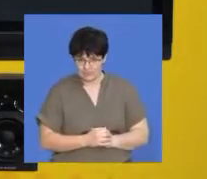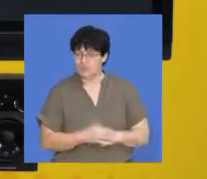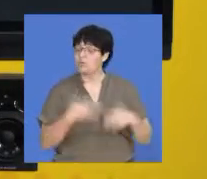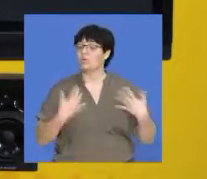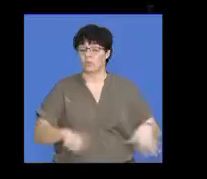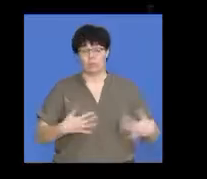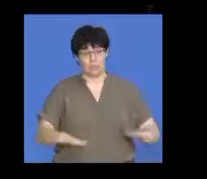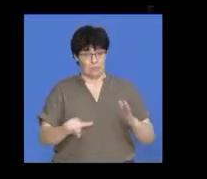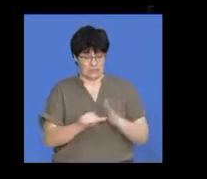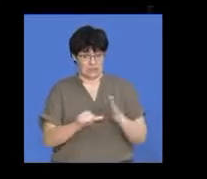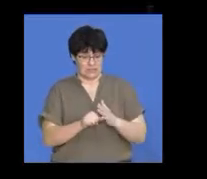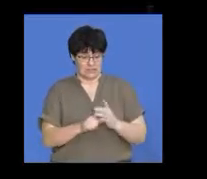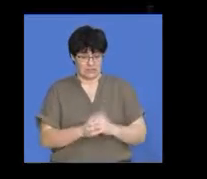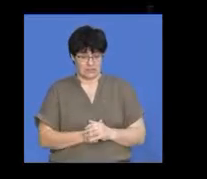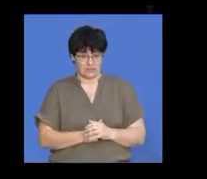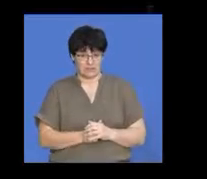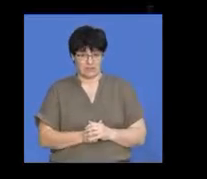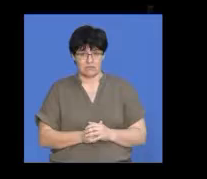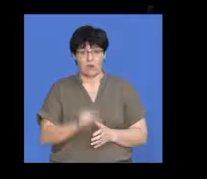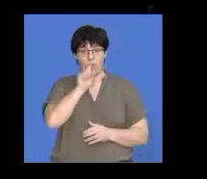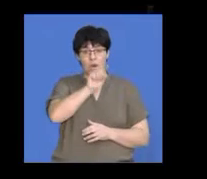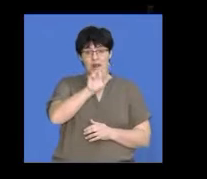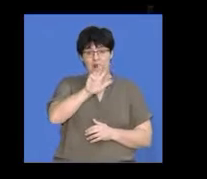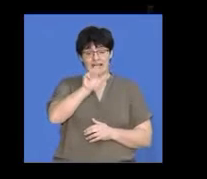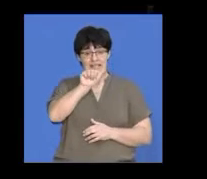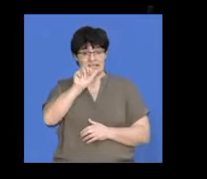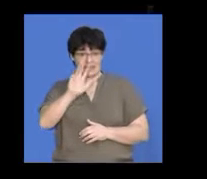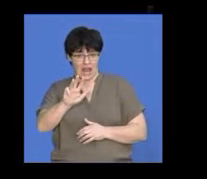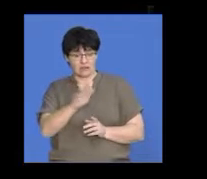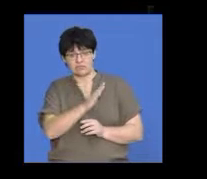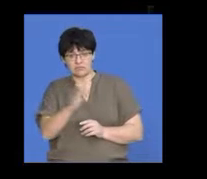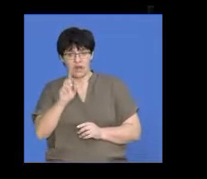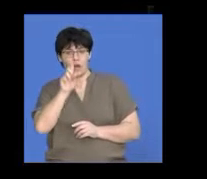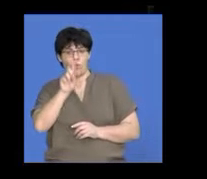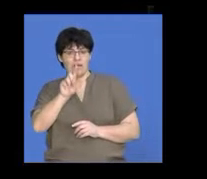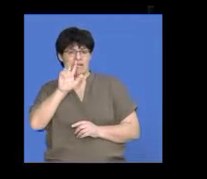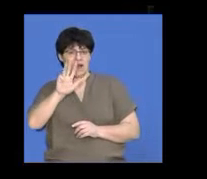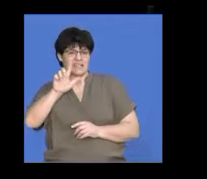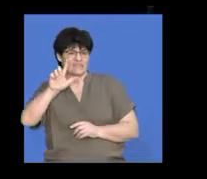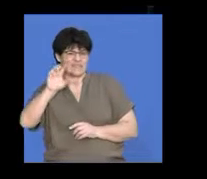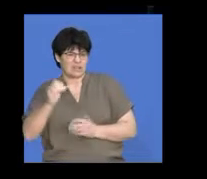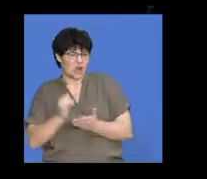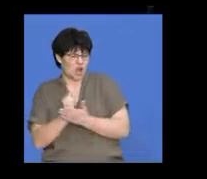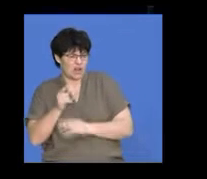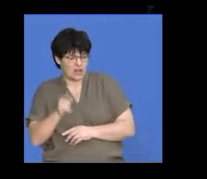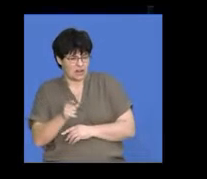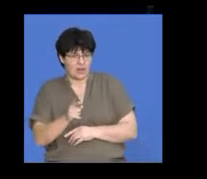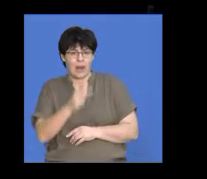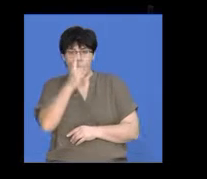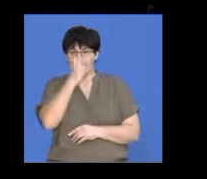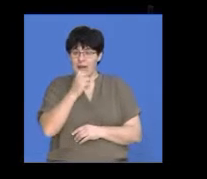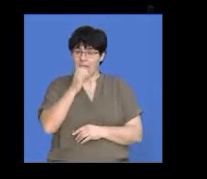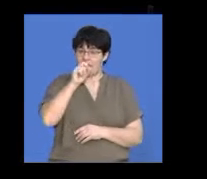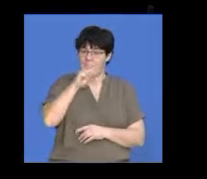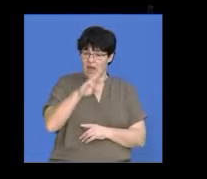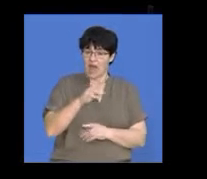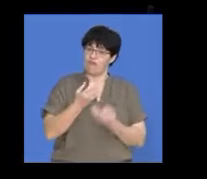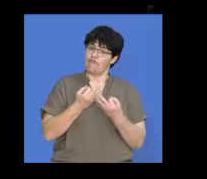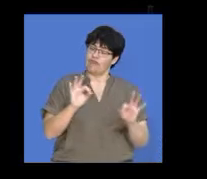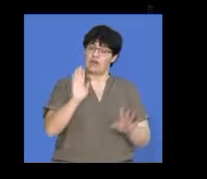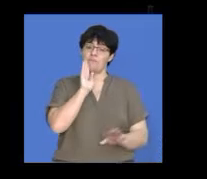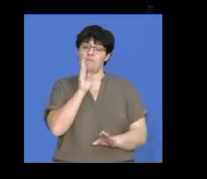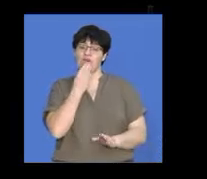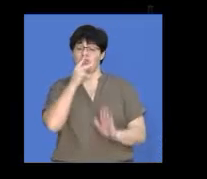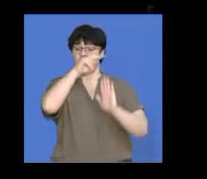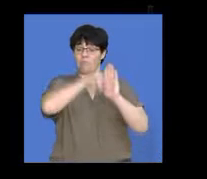very important, guys. From 1969 through the early 1970s, the Black Panthers Free Breakfast for School Children